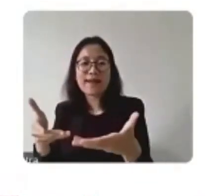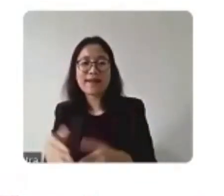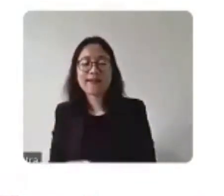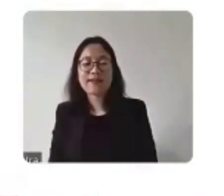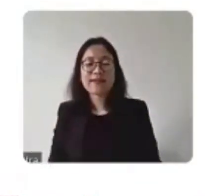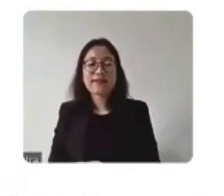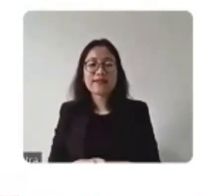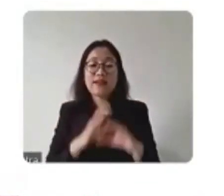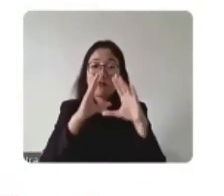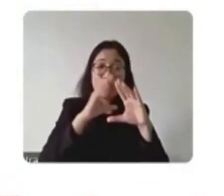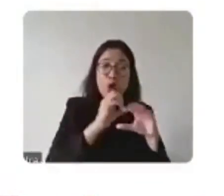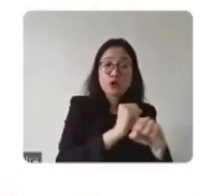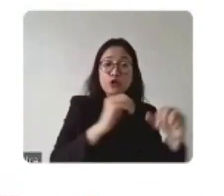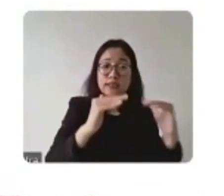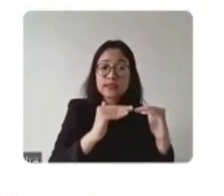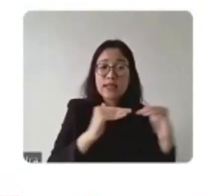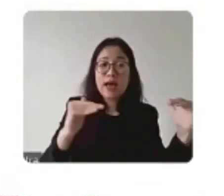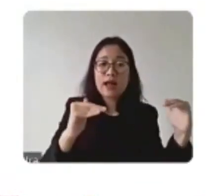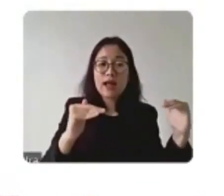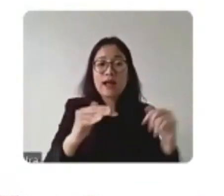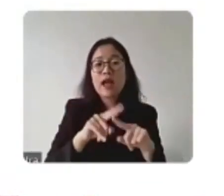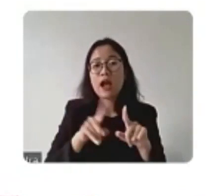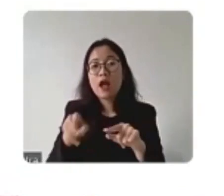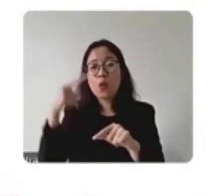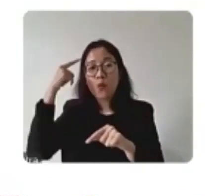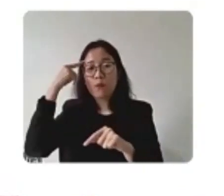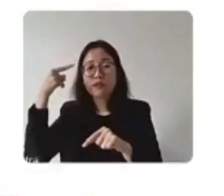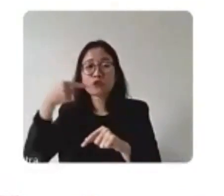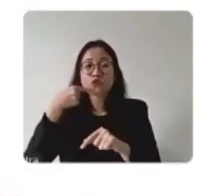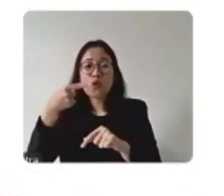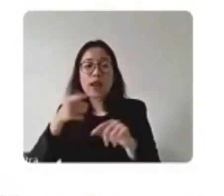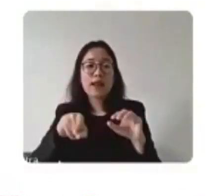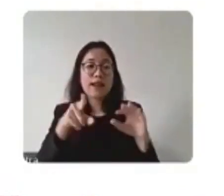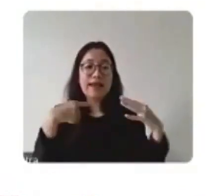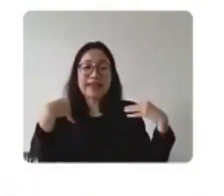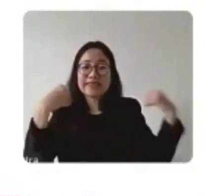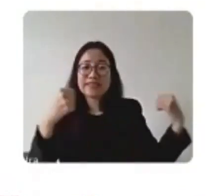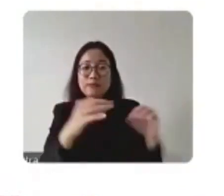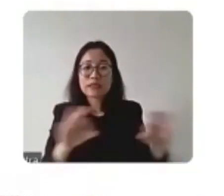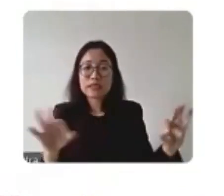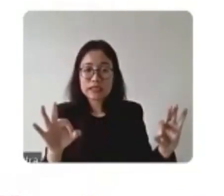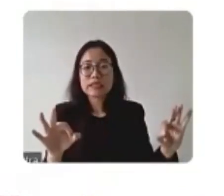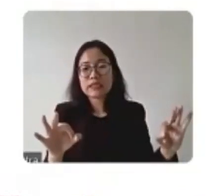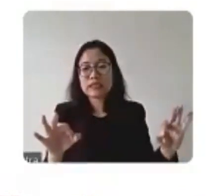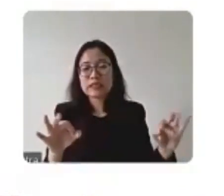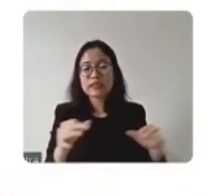clean energy, we need to think about not just providing access to clean energy at